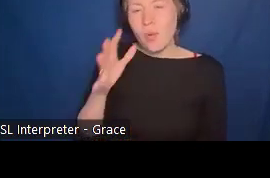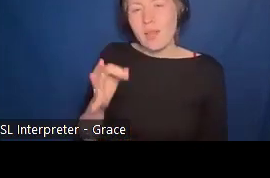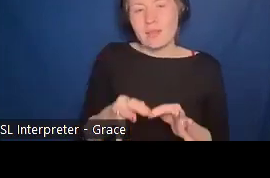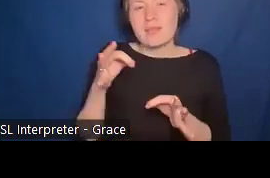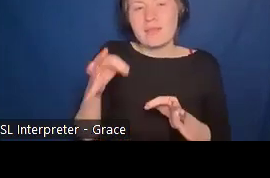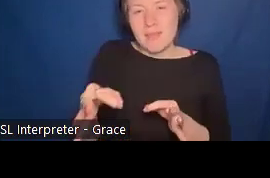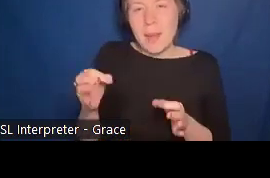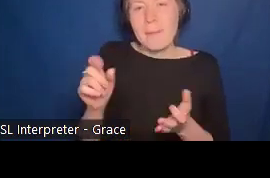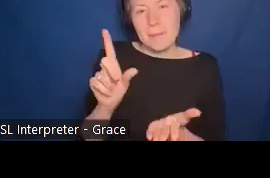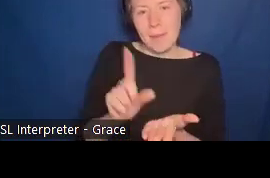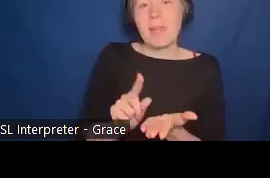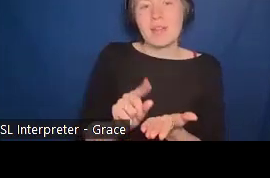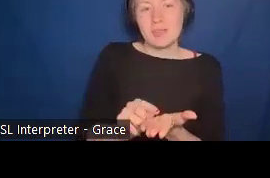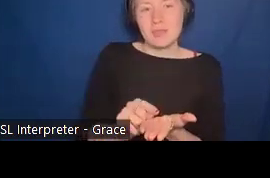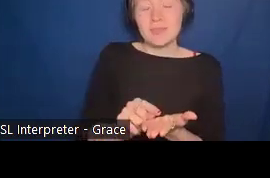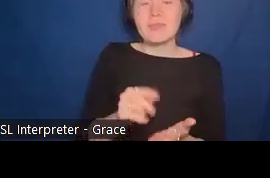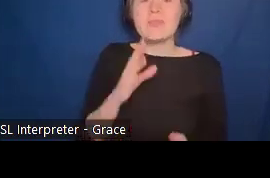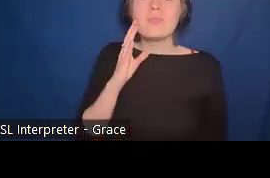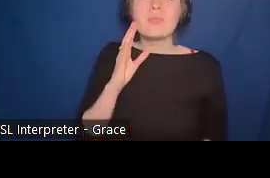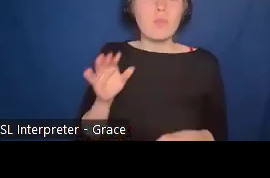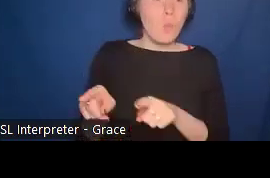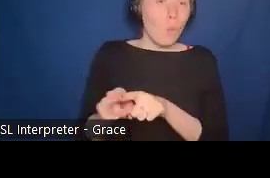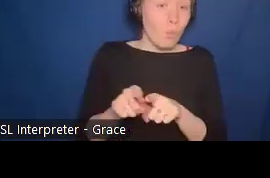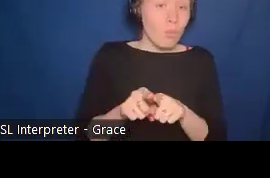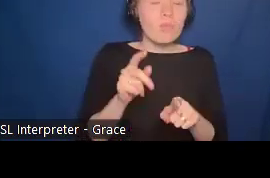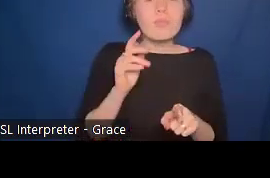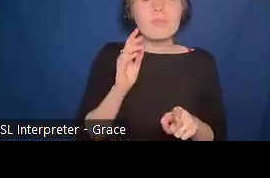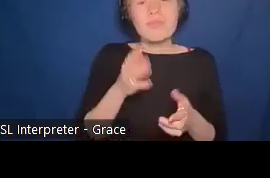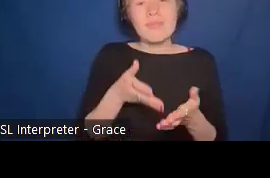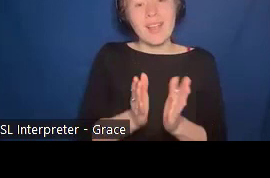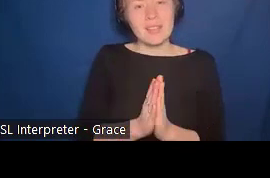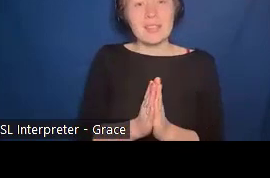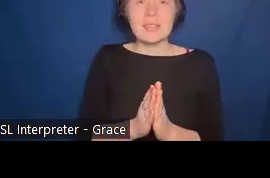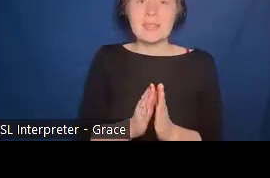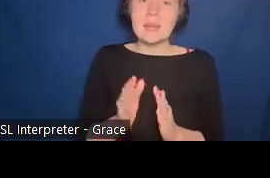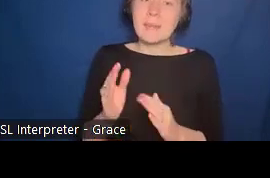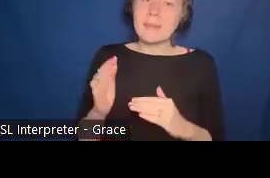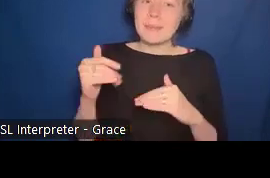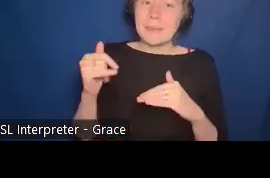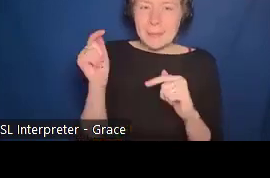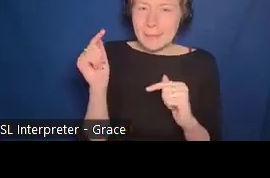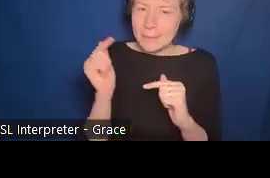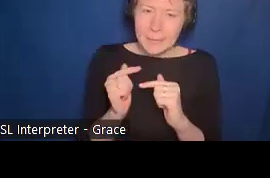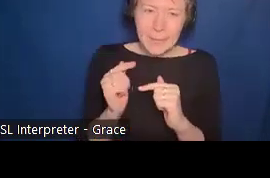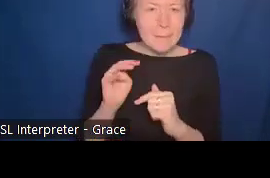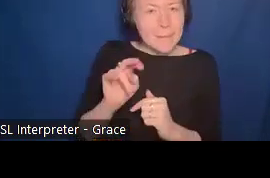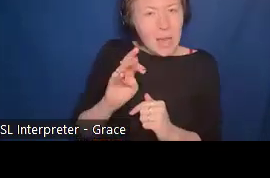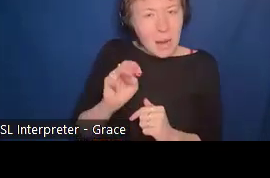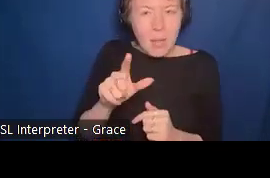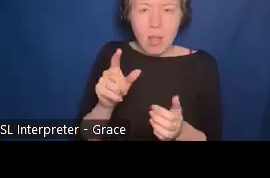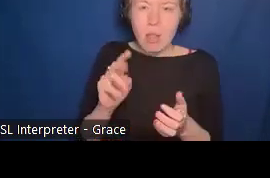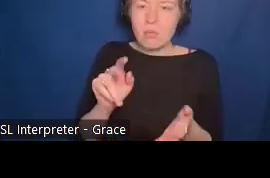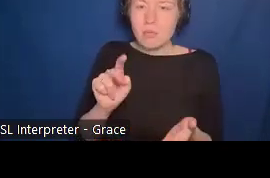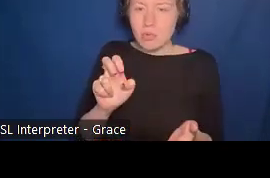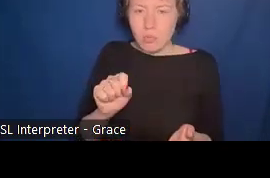And we also are asking that we need minimal notes to the web team to avoid delays.